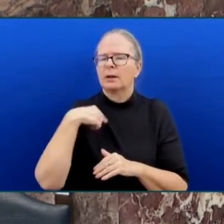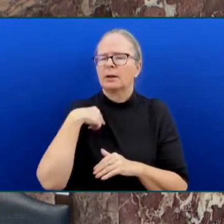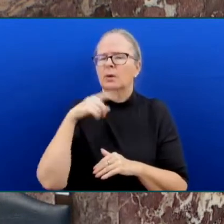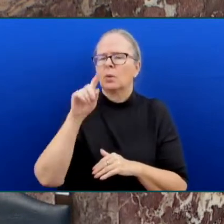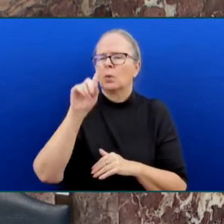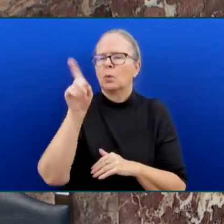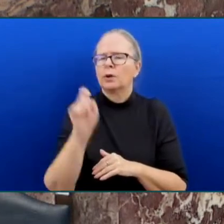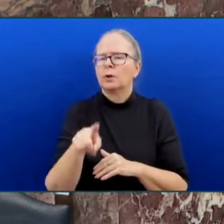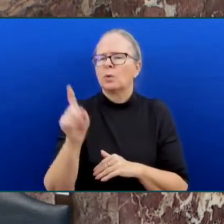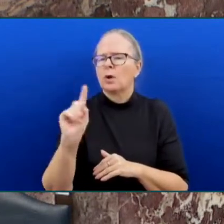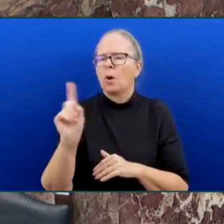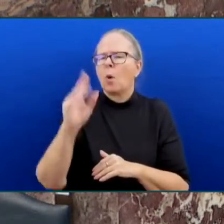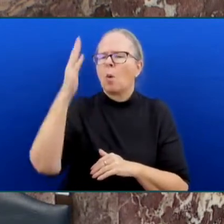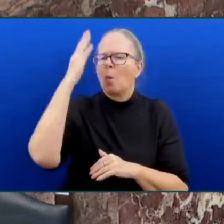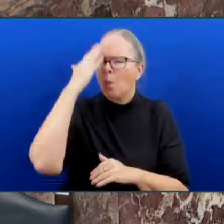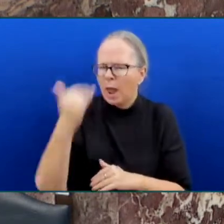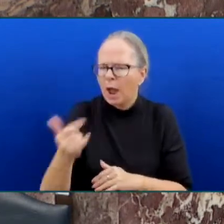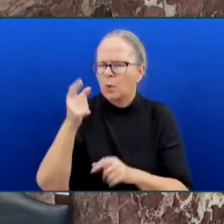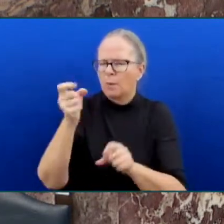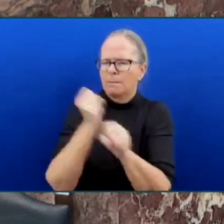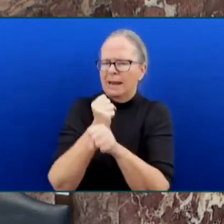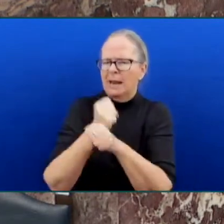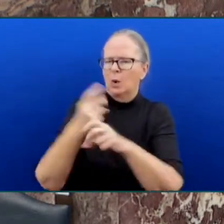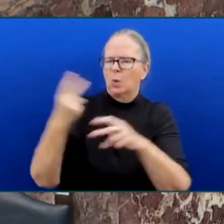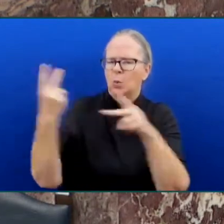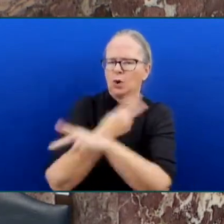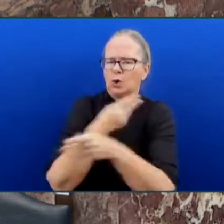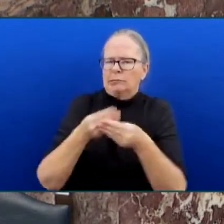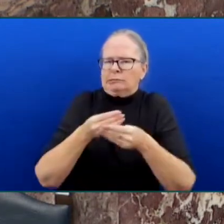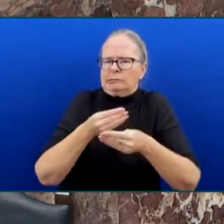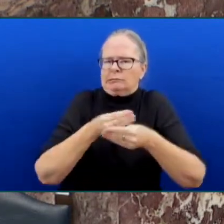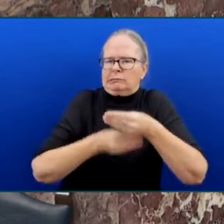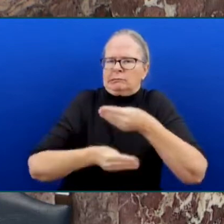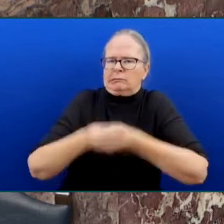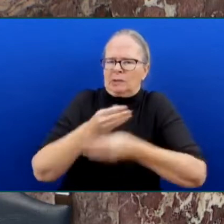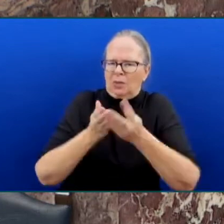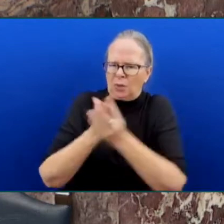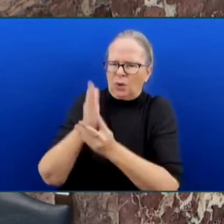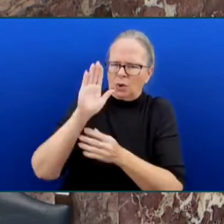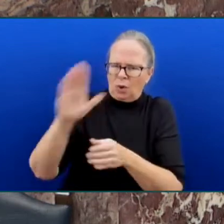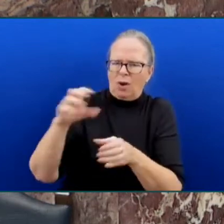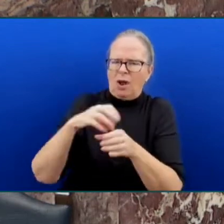Columbians through his relentless carbon tax hikes?